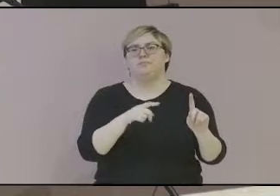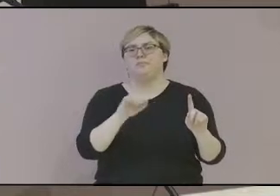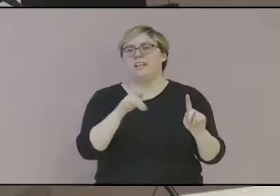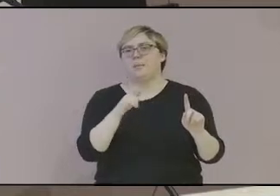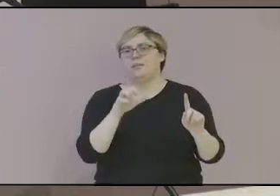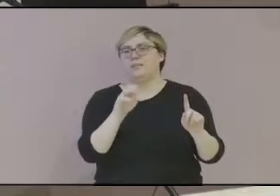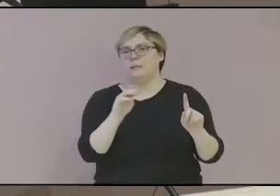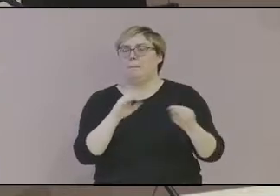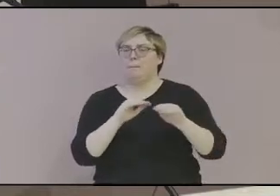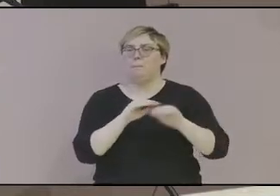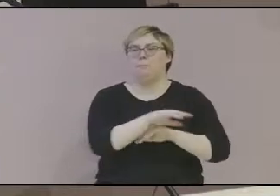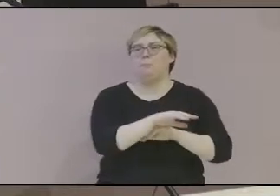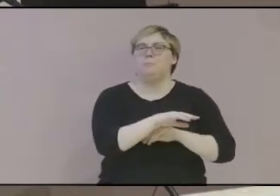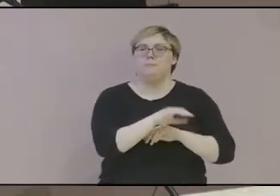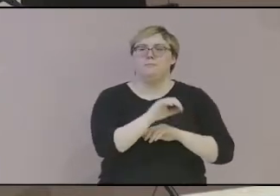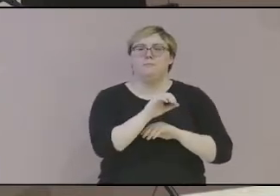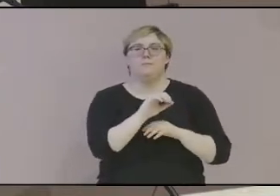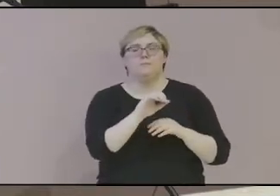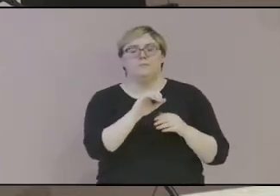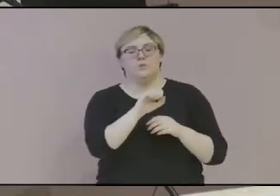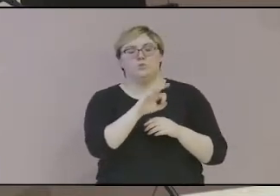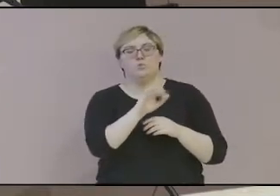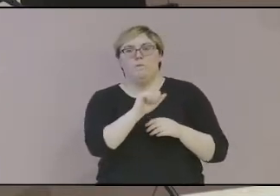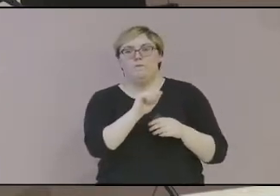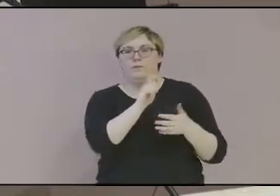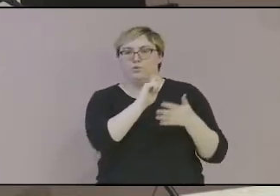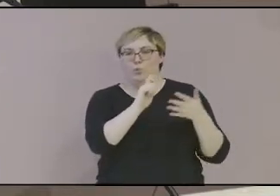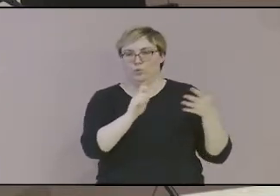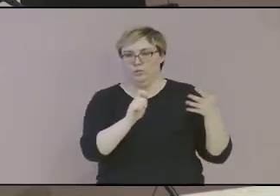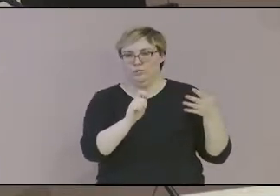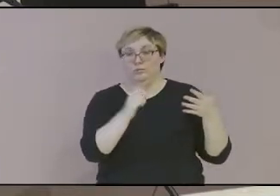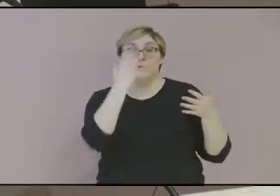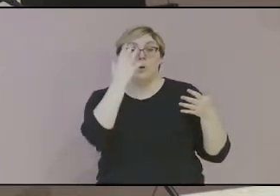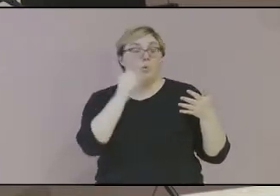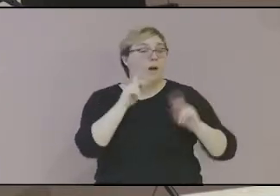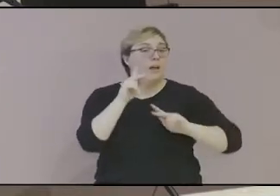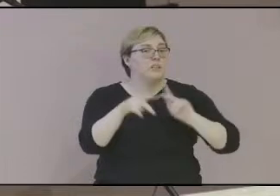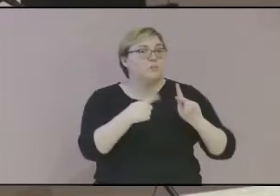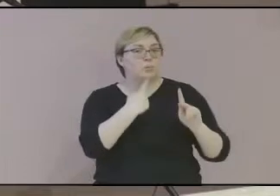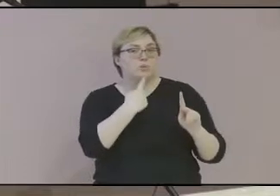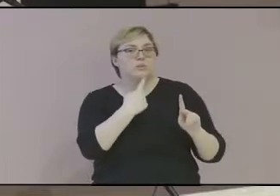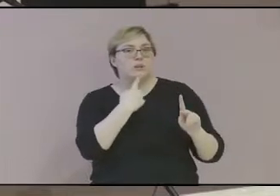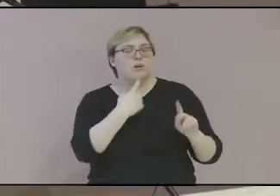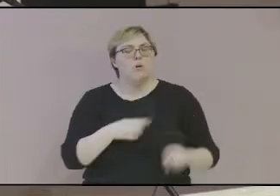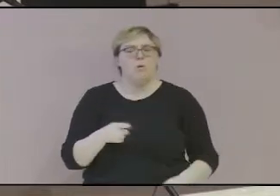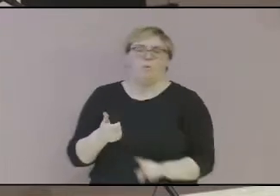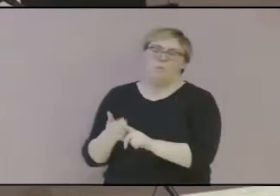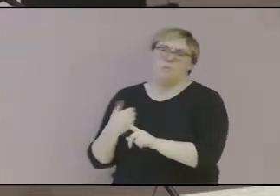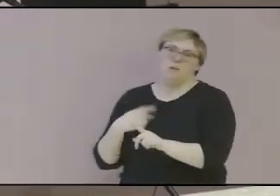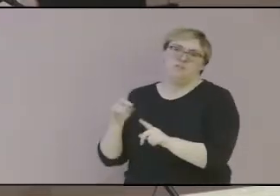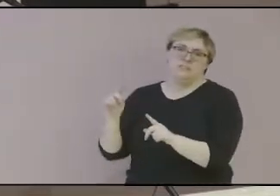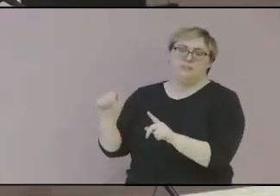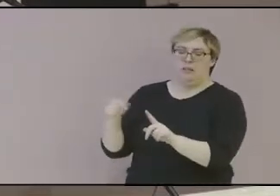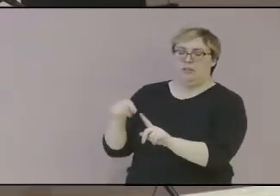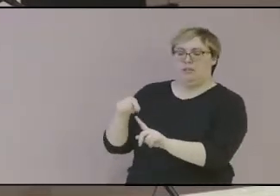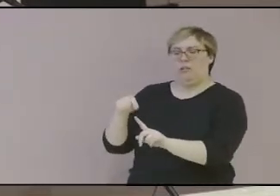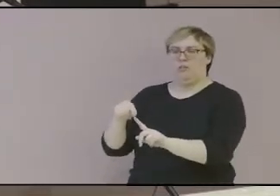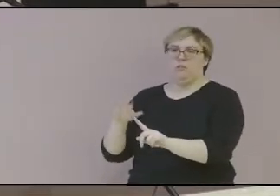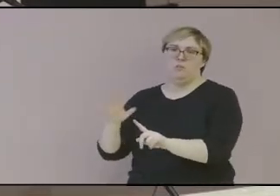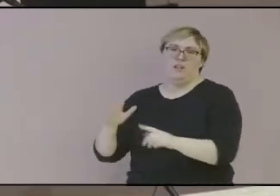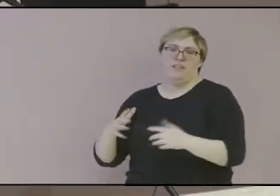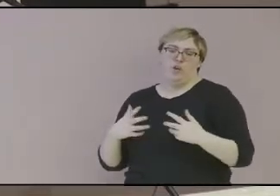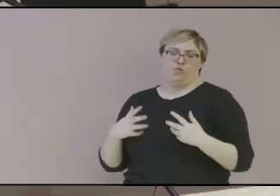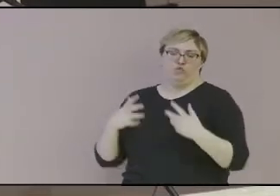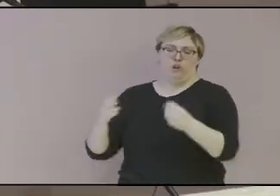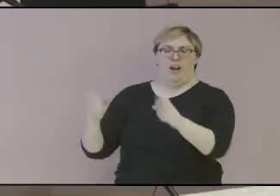quote, people could argue that their disability differently affects their recovery, so the medical criteria should be applied to them